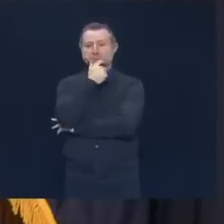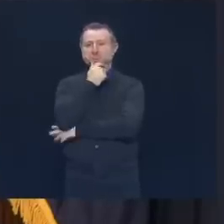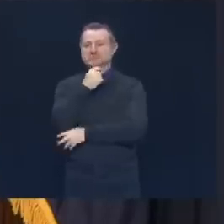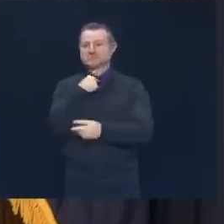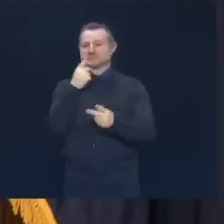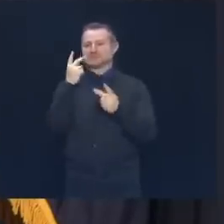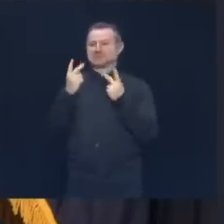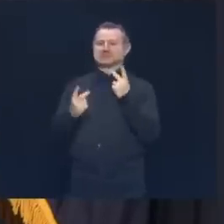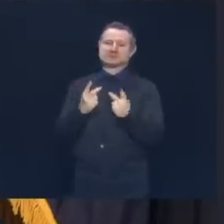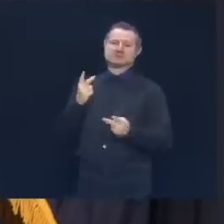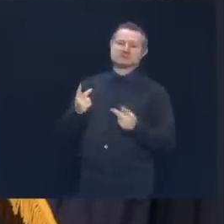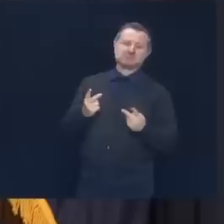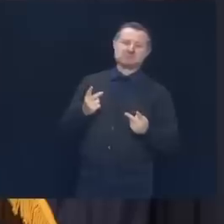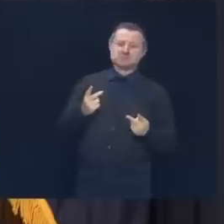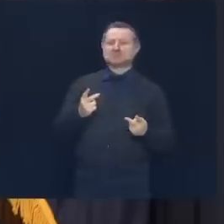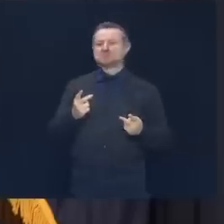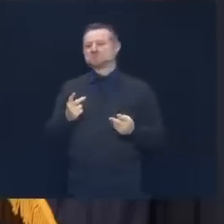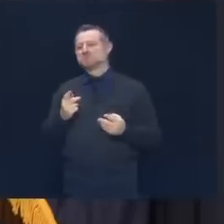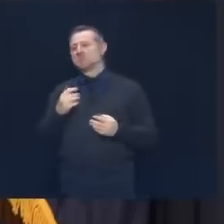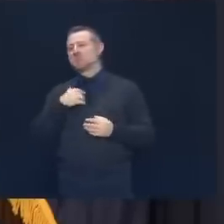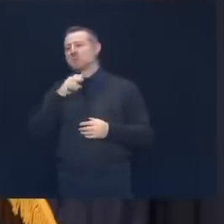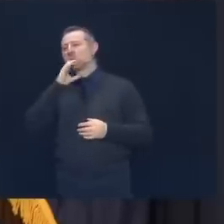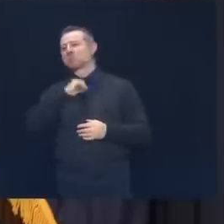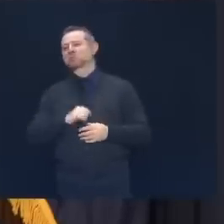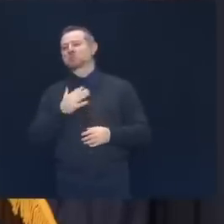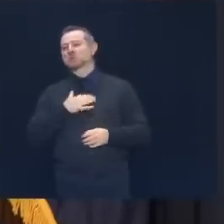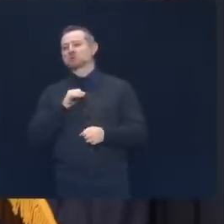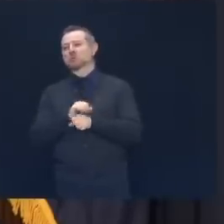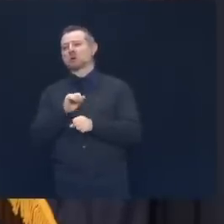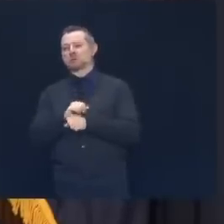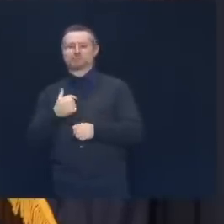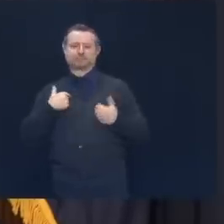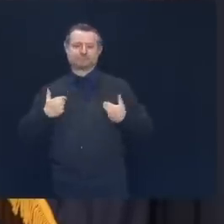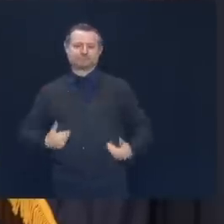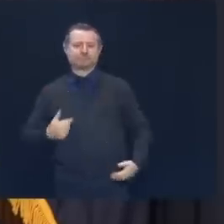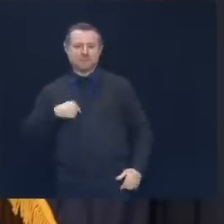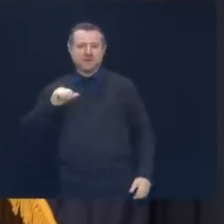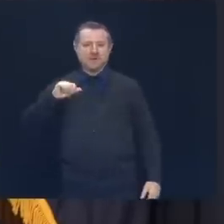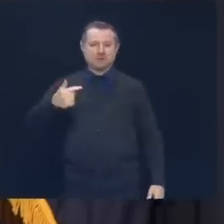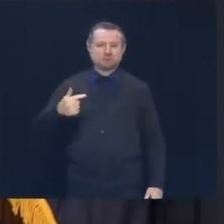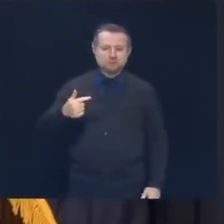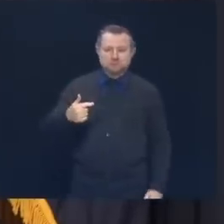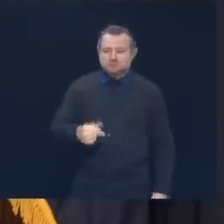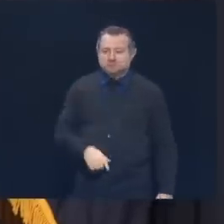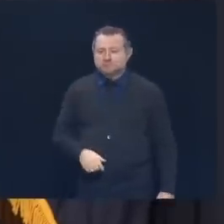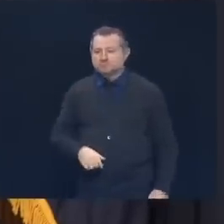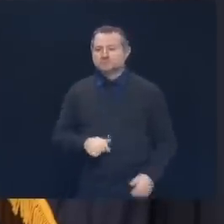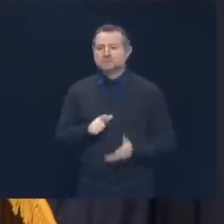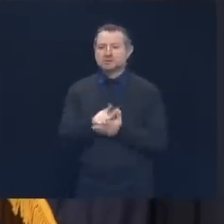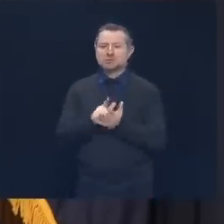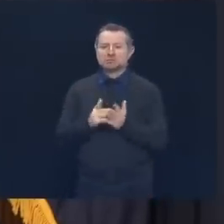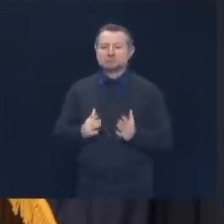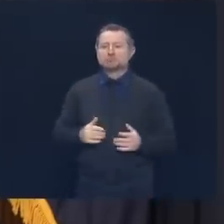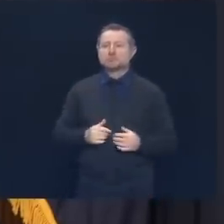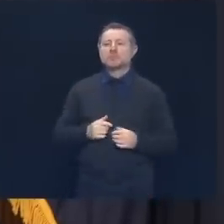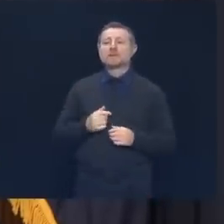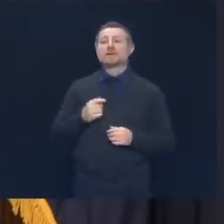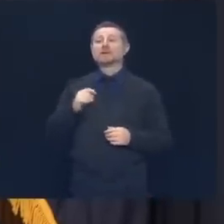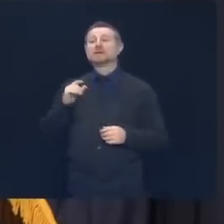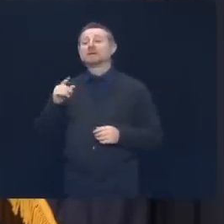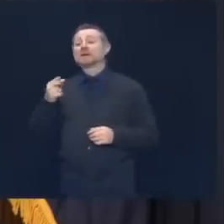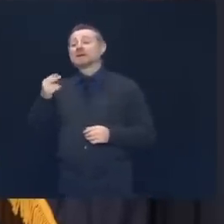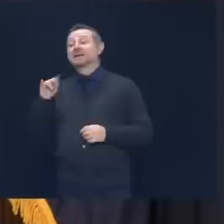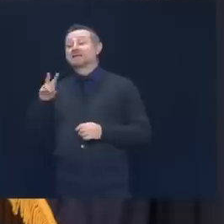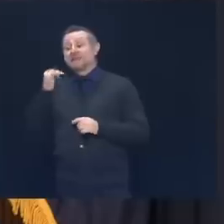cases, going back to my old hat as Attorney General, if you had HIV and you knew you